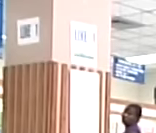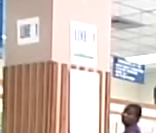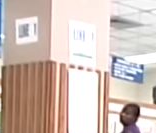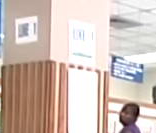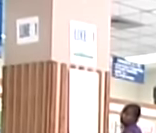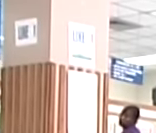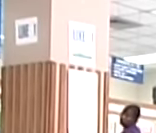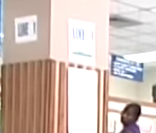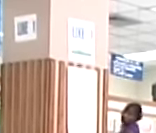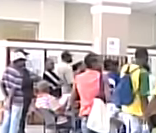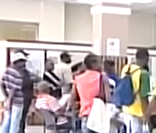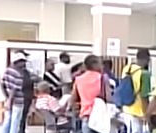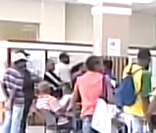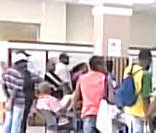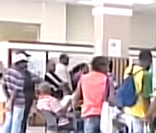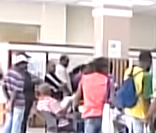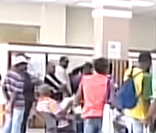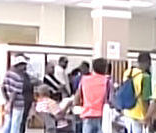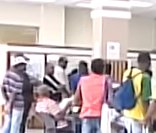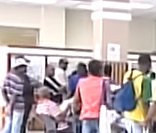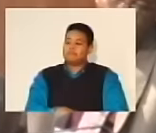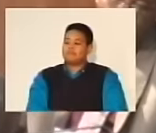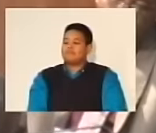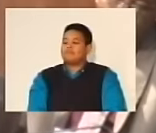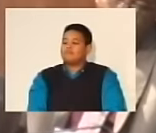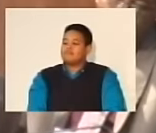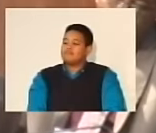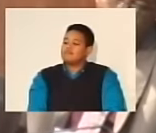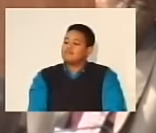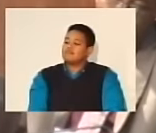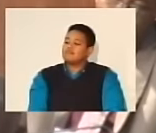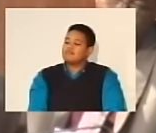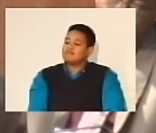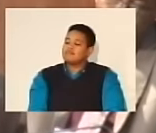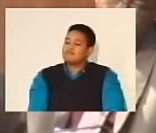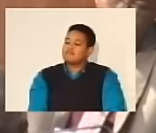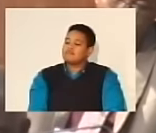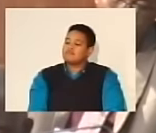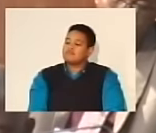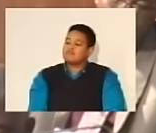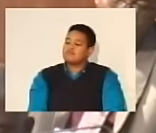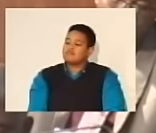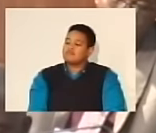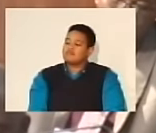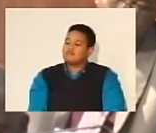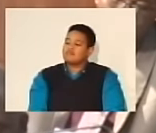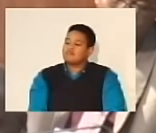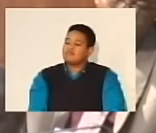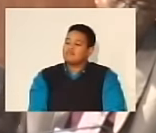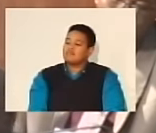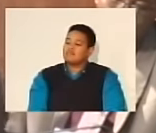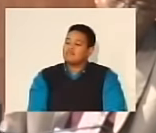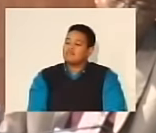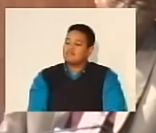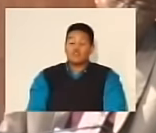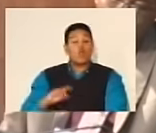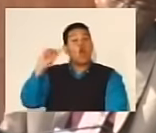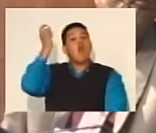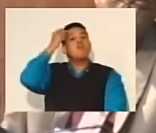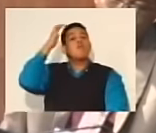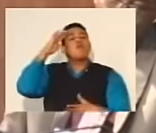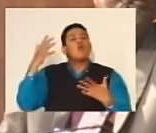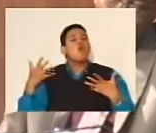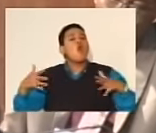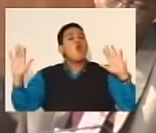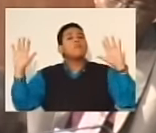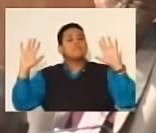It takes too long to pay taxes in Jamaica. The government will complete phase three of the implementation